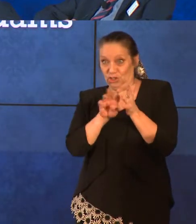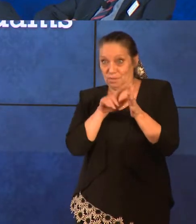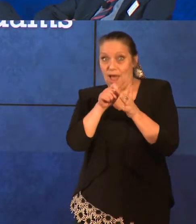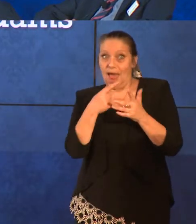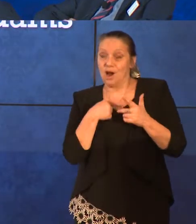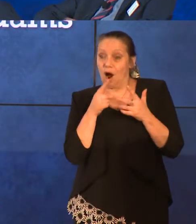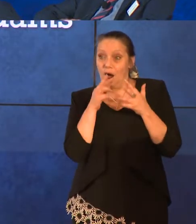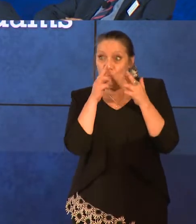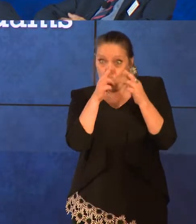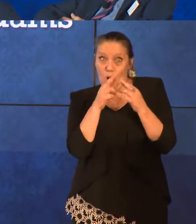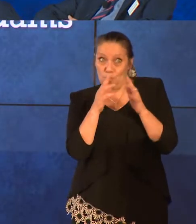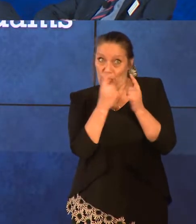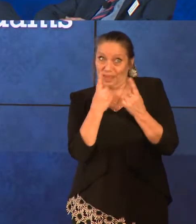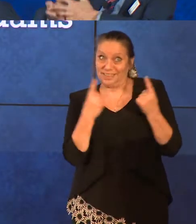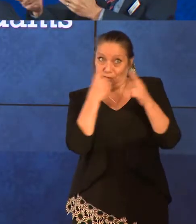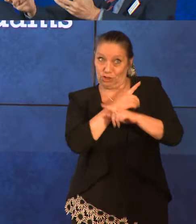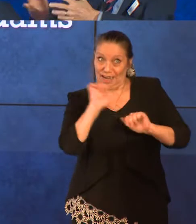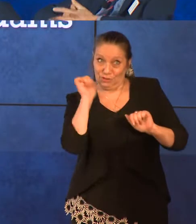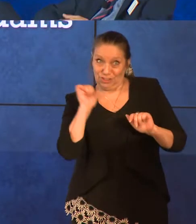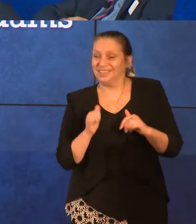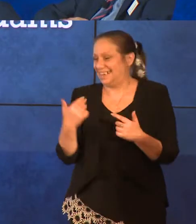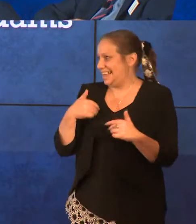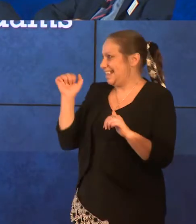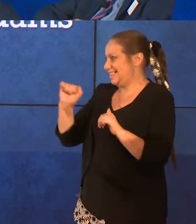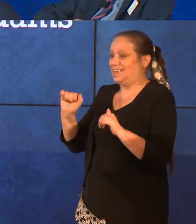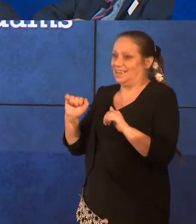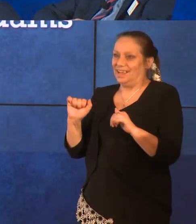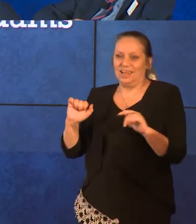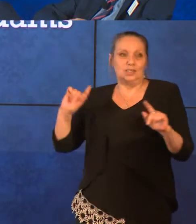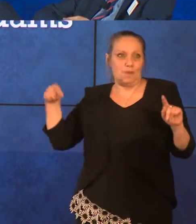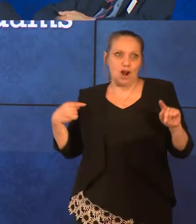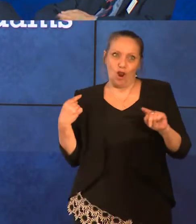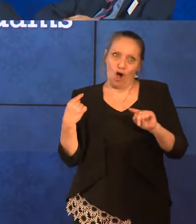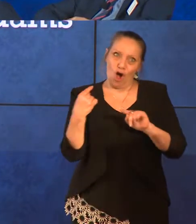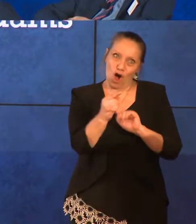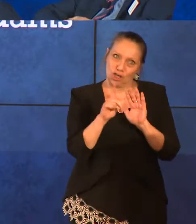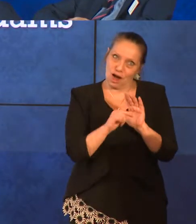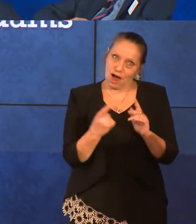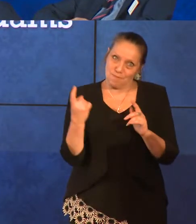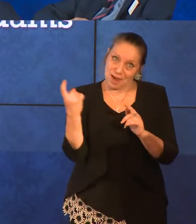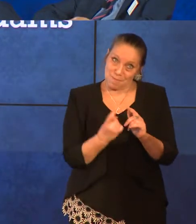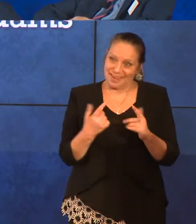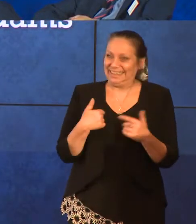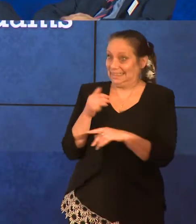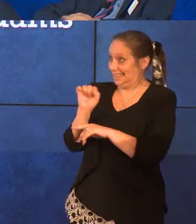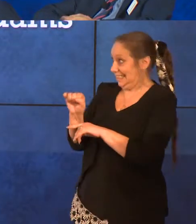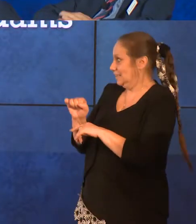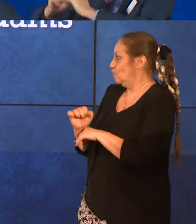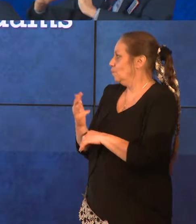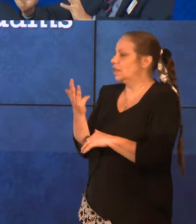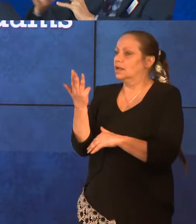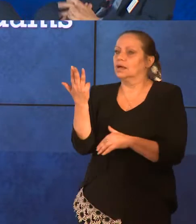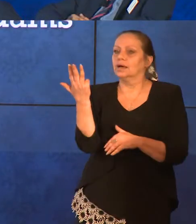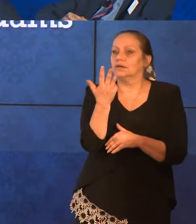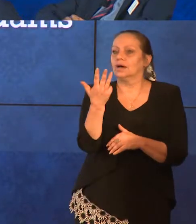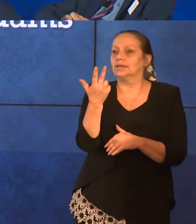that things would change these days. It's a needed change. It's been a long time coming, obviously. It has been a very long time. 1986 were